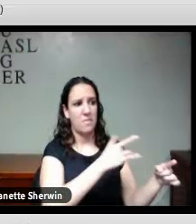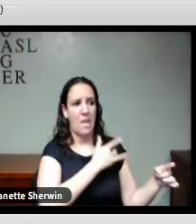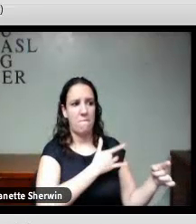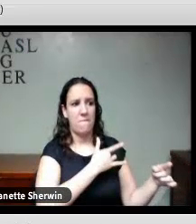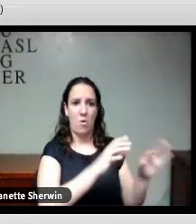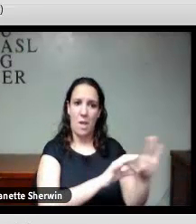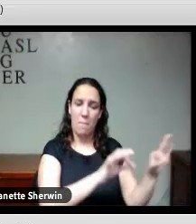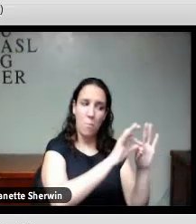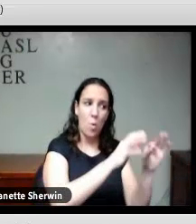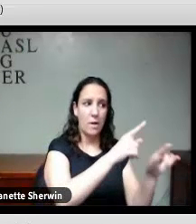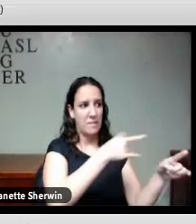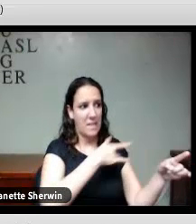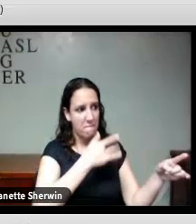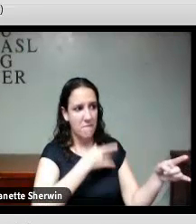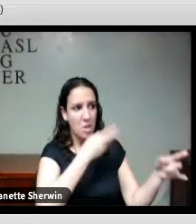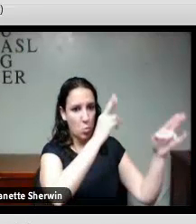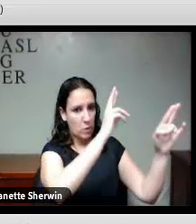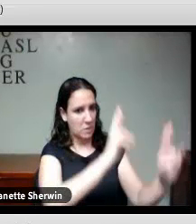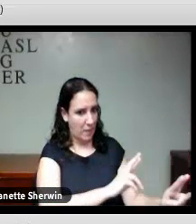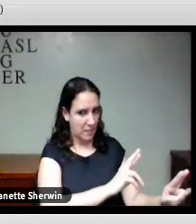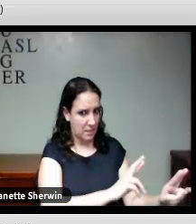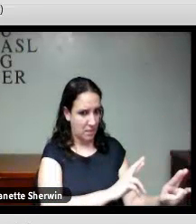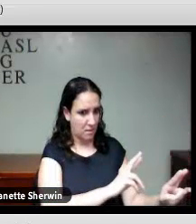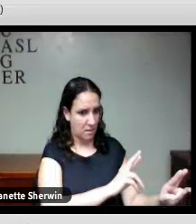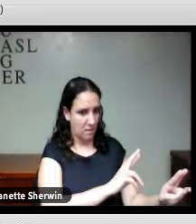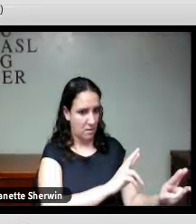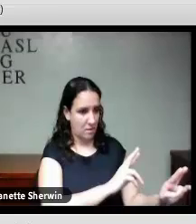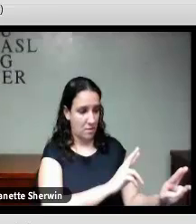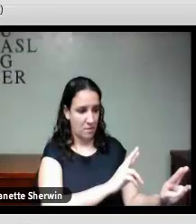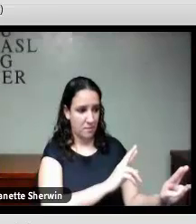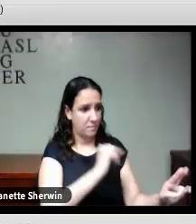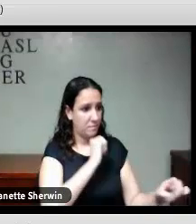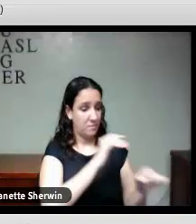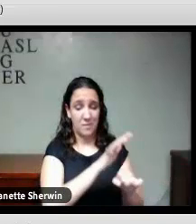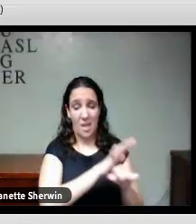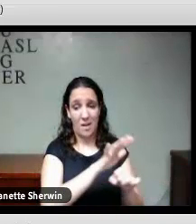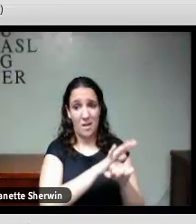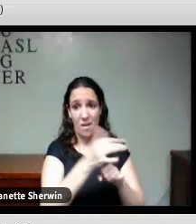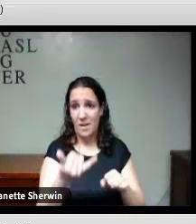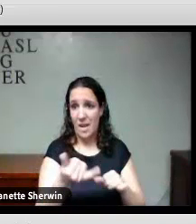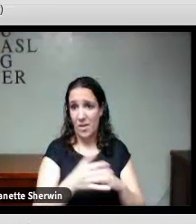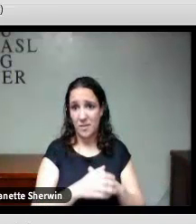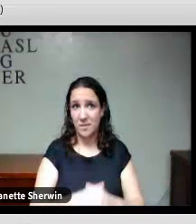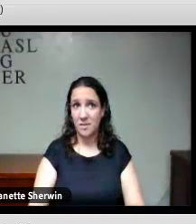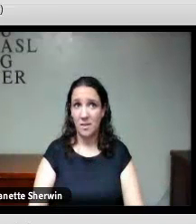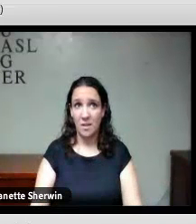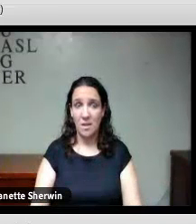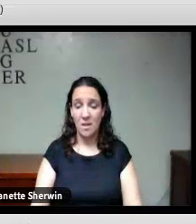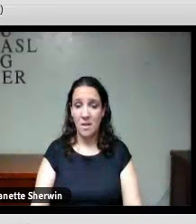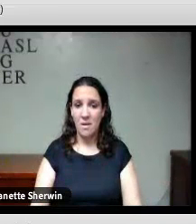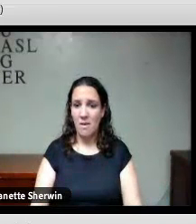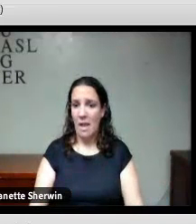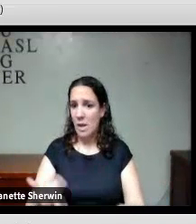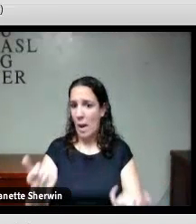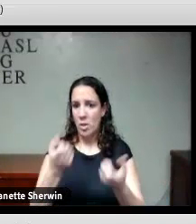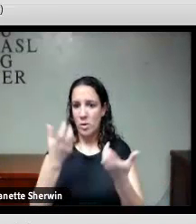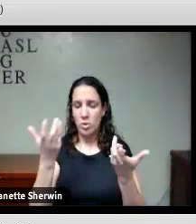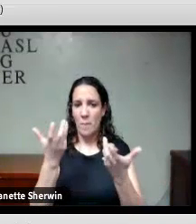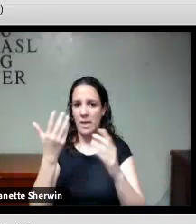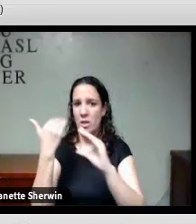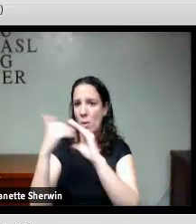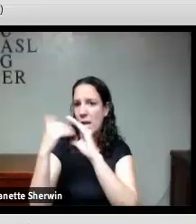earlier. We don't get enough of that nowadays, especially with texting and instant messaging and even